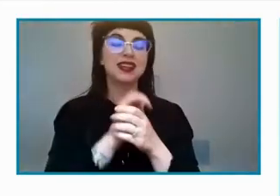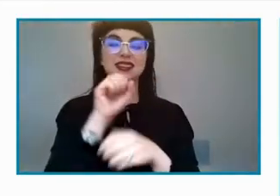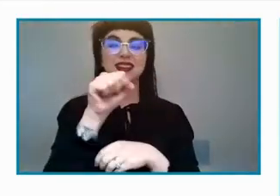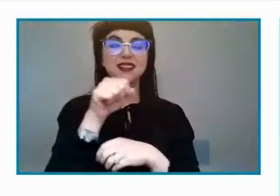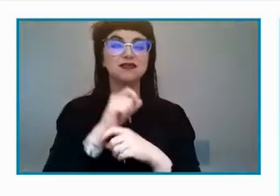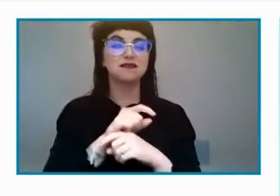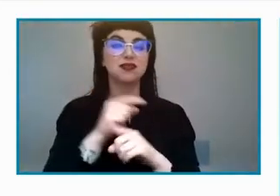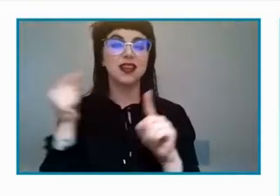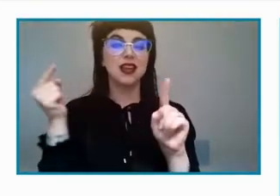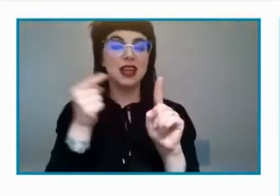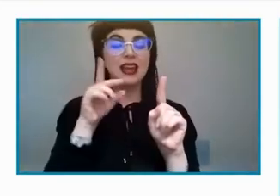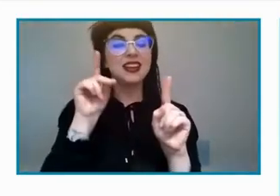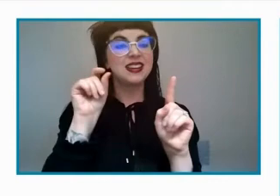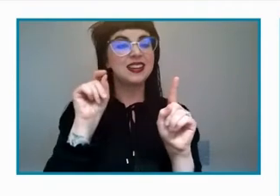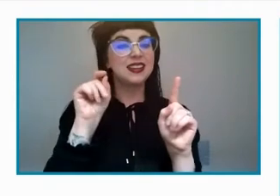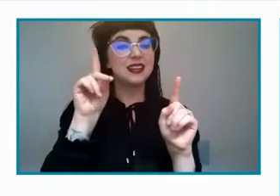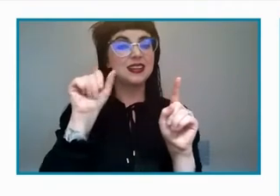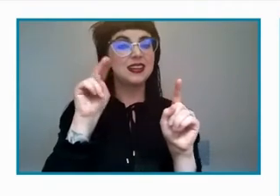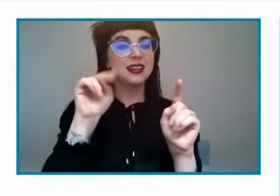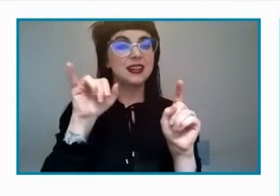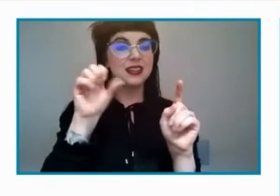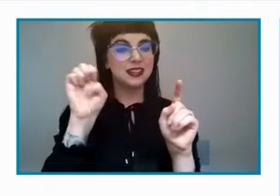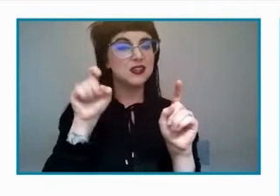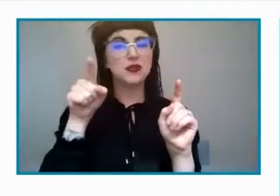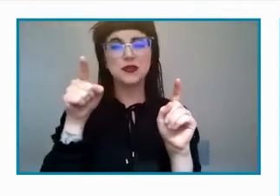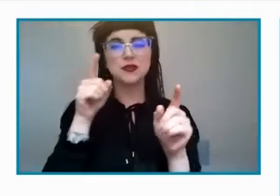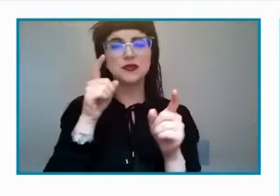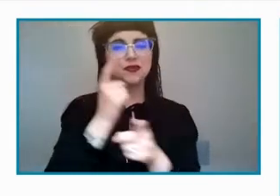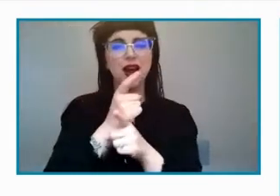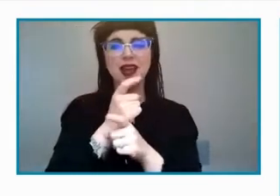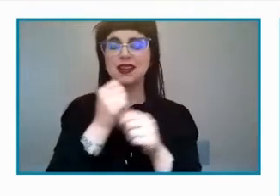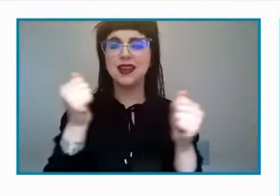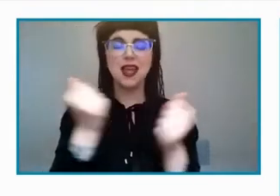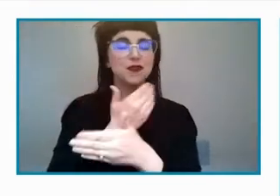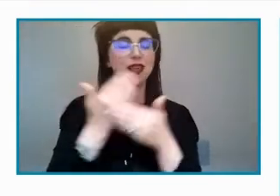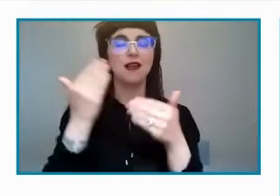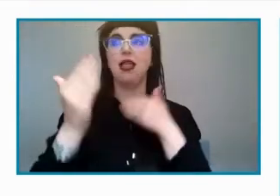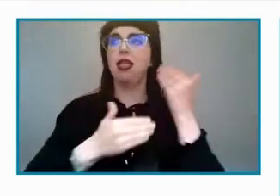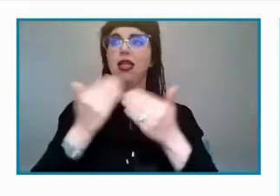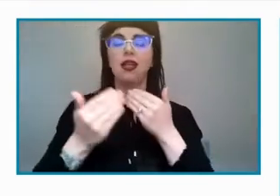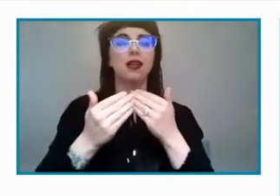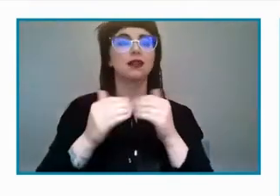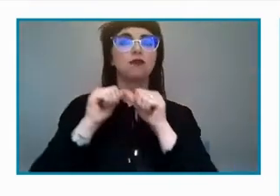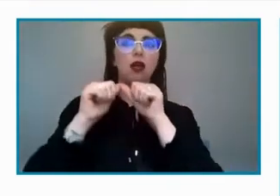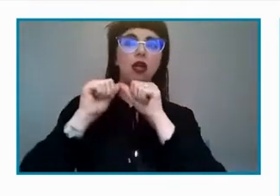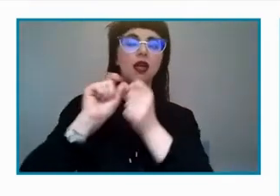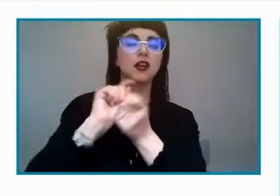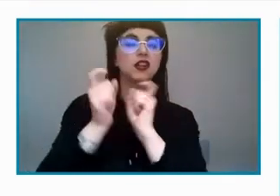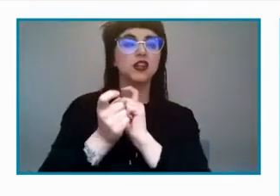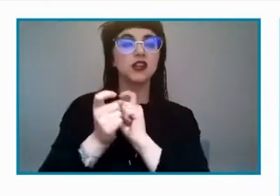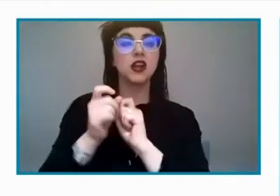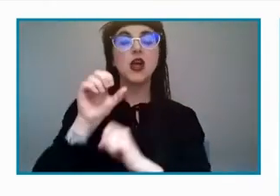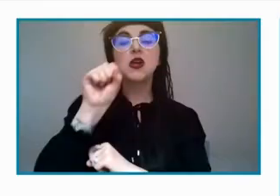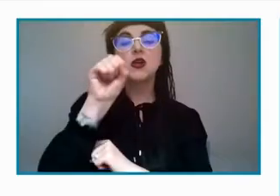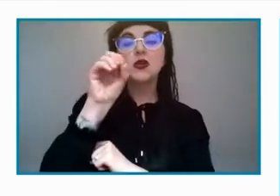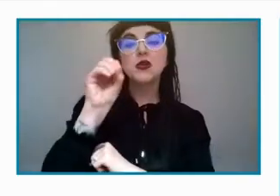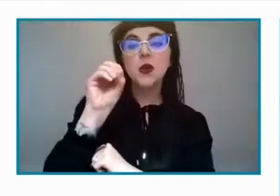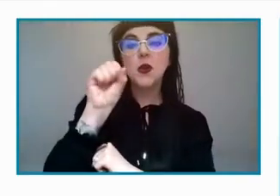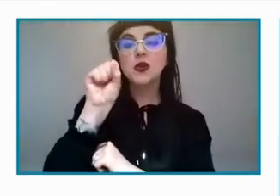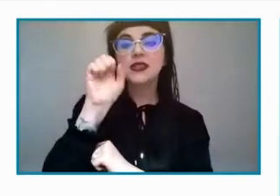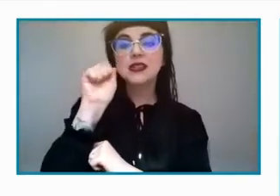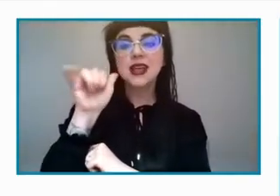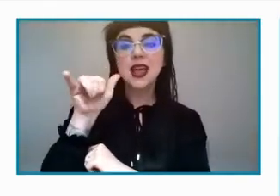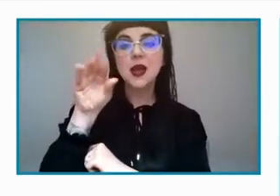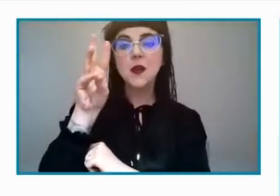things certainly do evolve. So say we all. Any thoughts on your concerns and any of the evolution there?